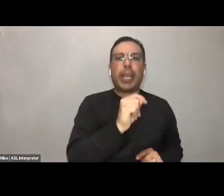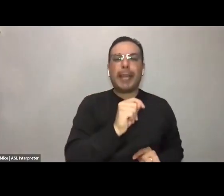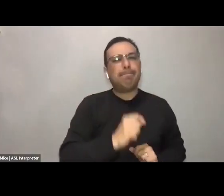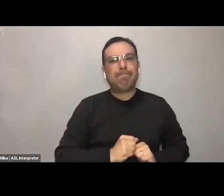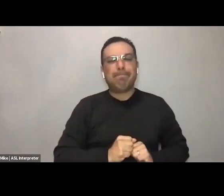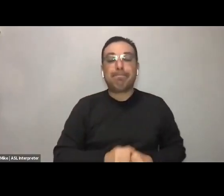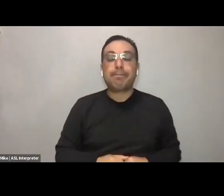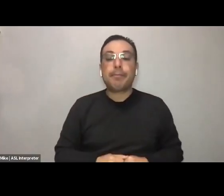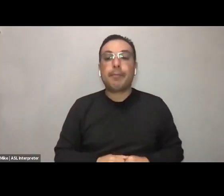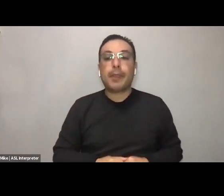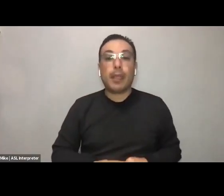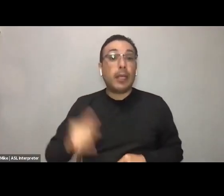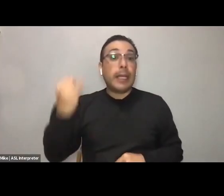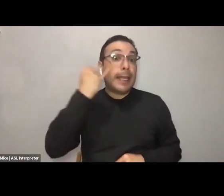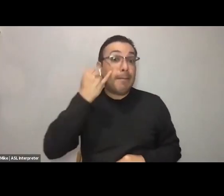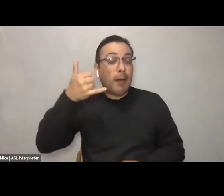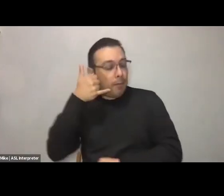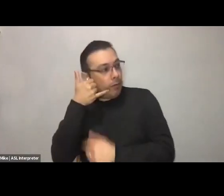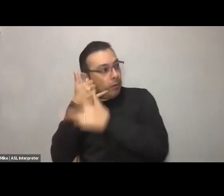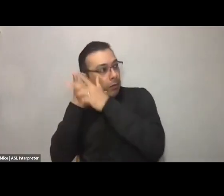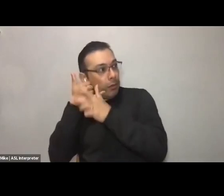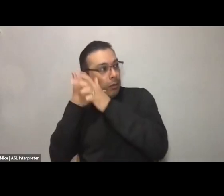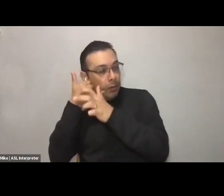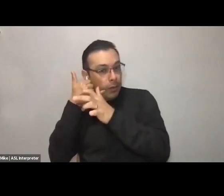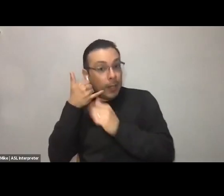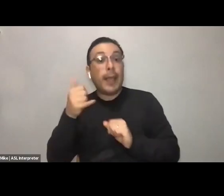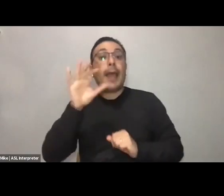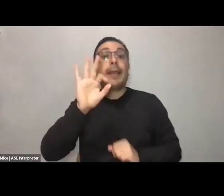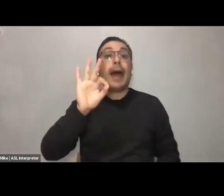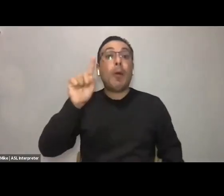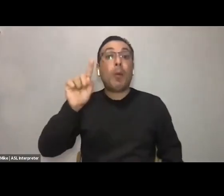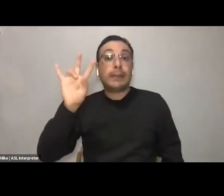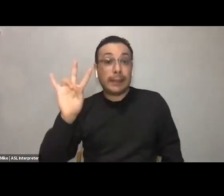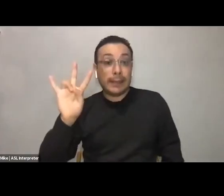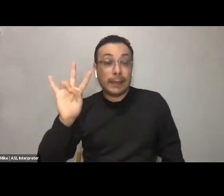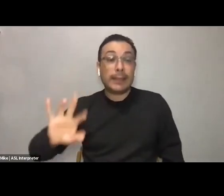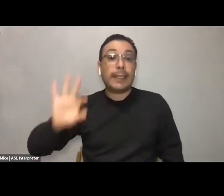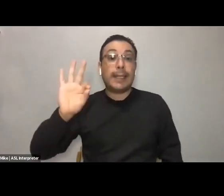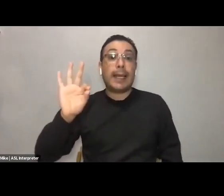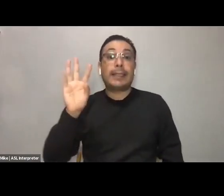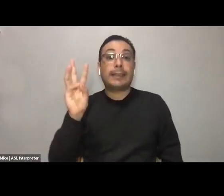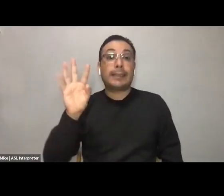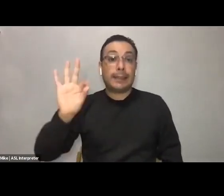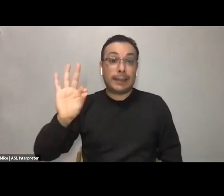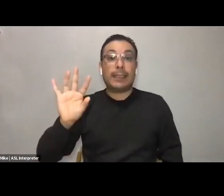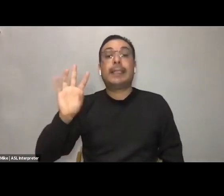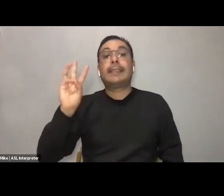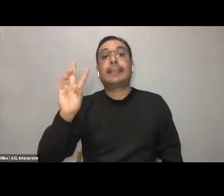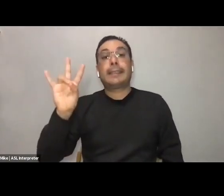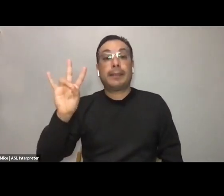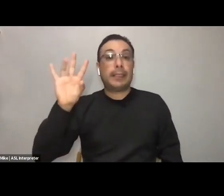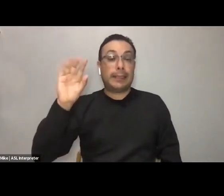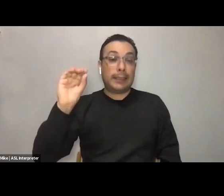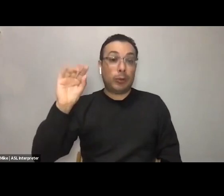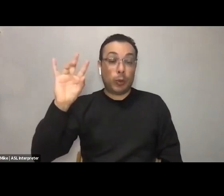questions may be called or texted to the phone number 917-969-6702